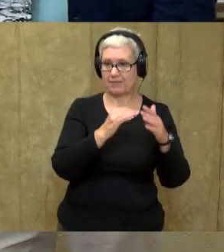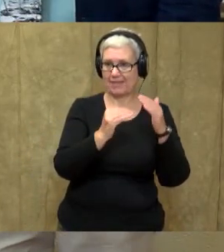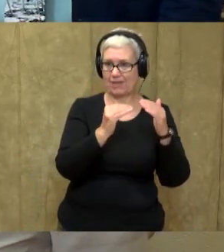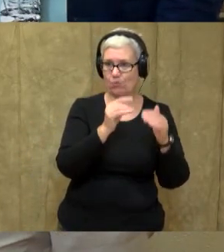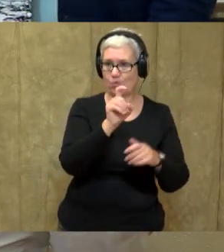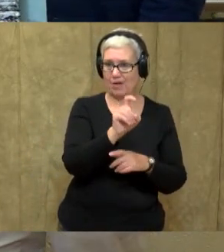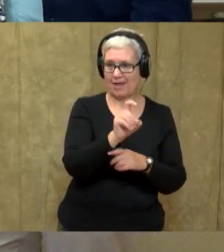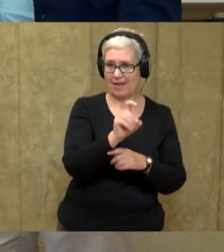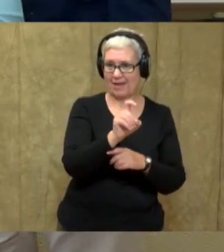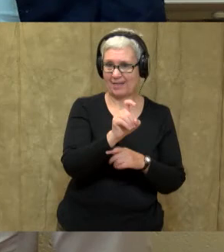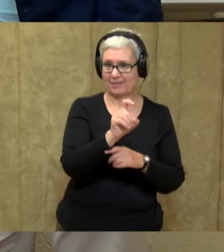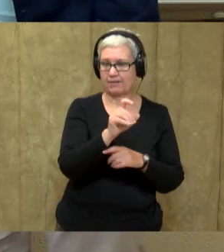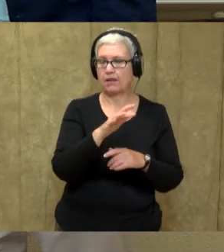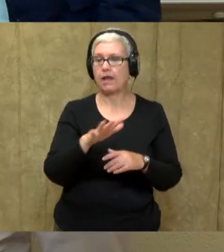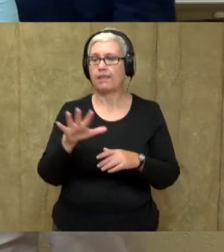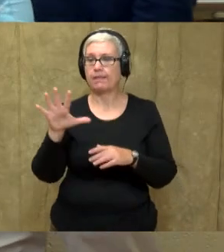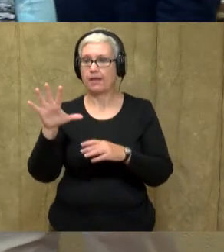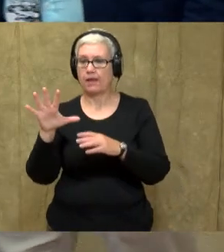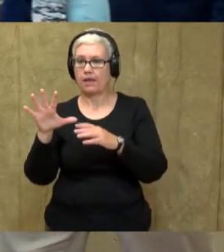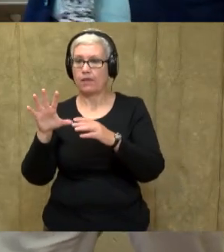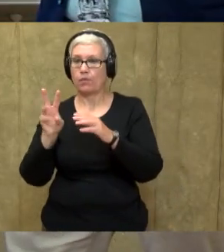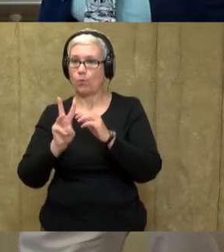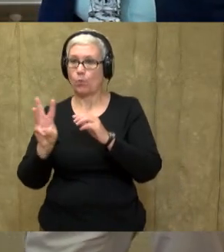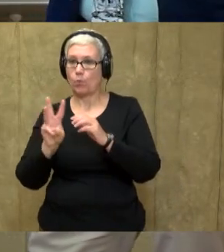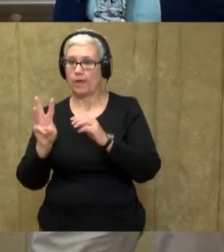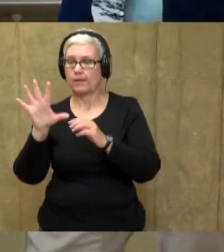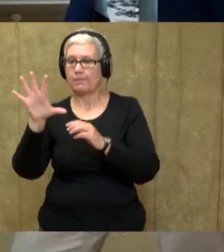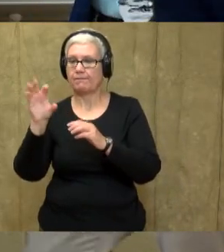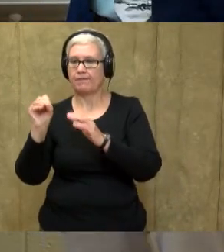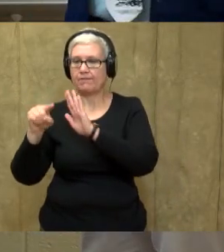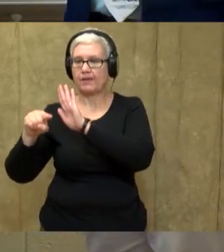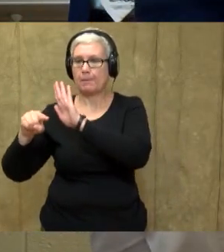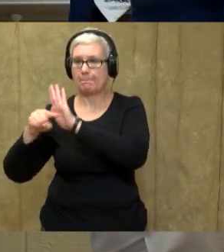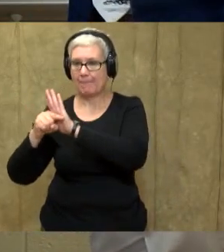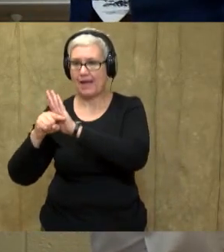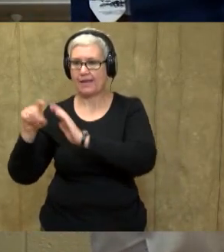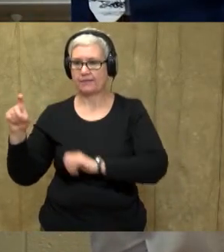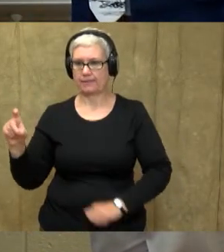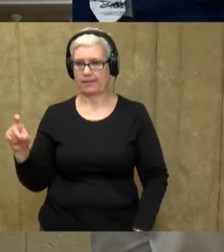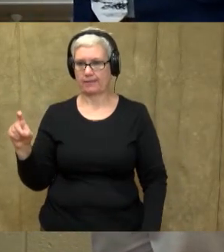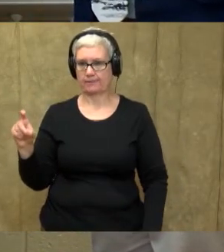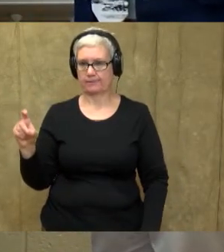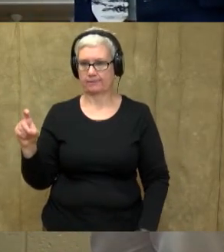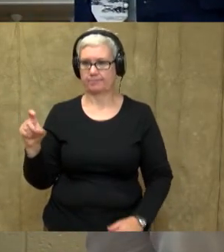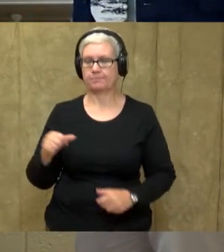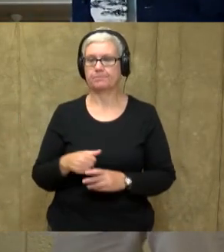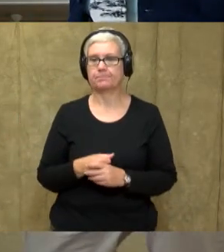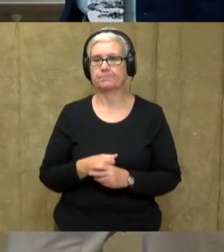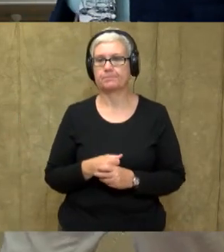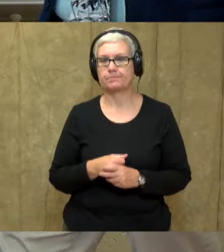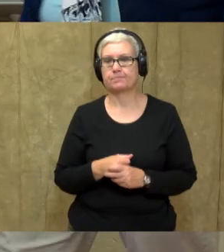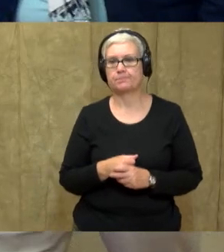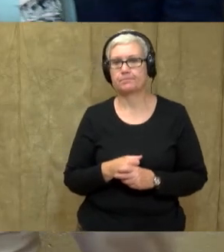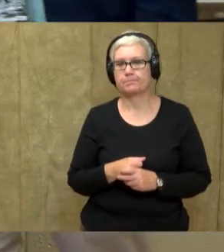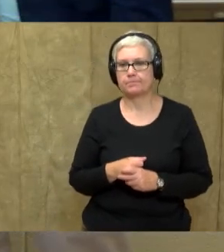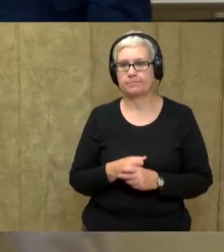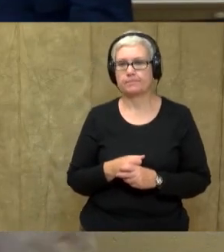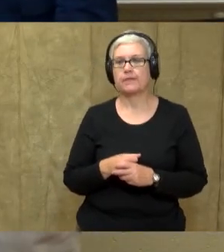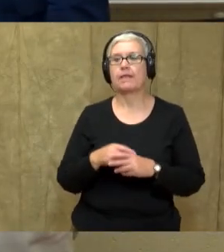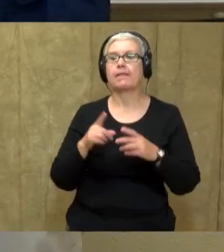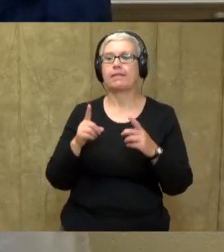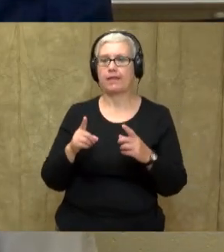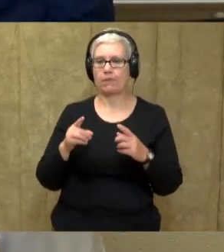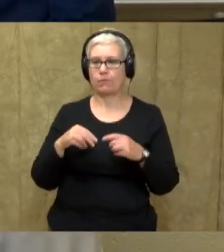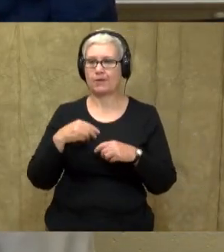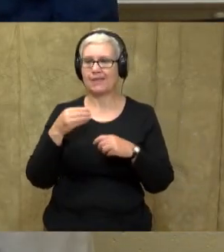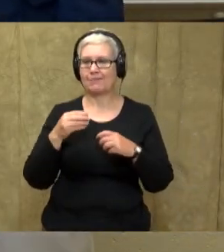is 50 minus whatever the length value was, and the area is their corresponding product. And then that's going to